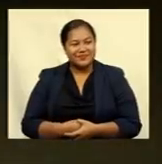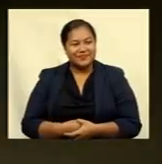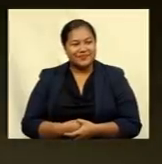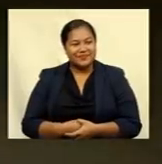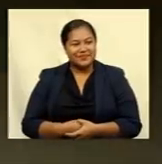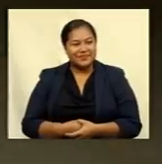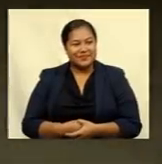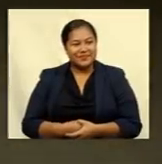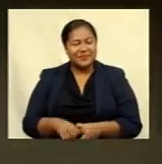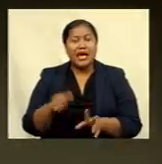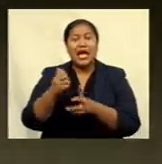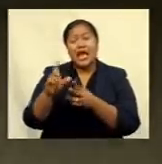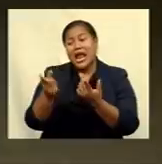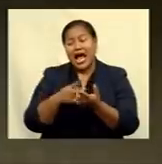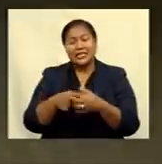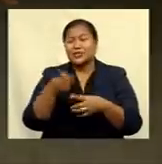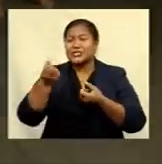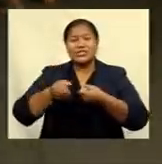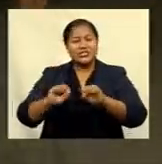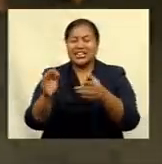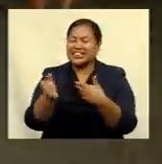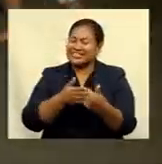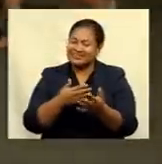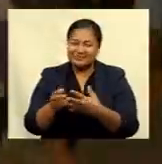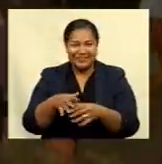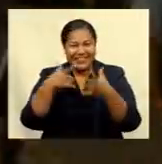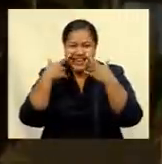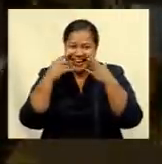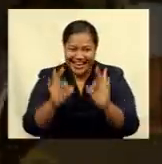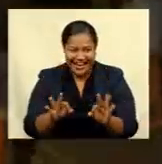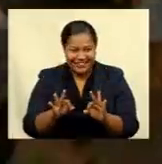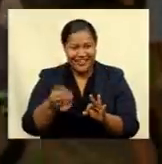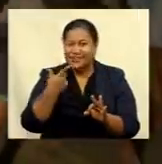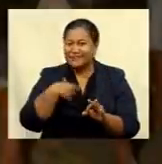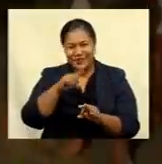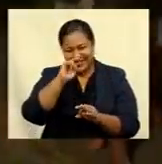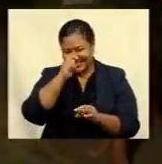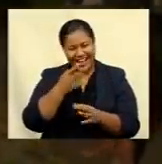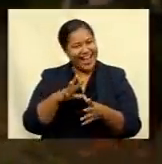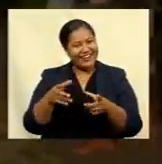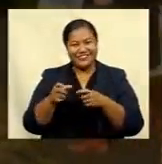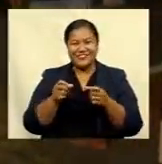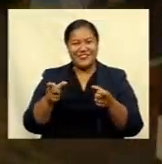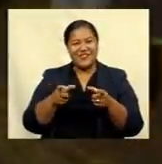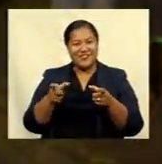Others took to the street despite the curfew as they couldn't contain their joy.